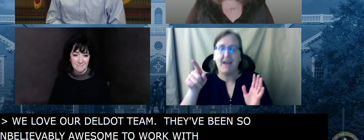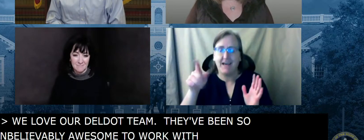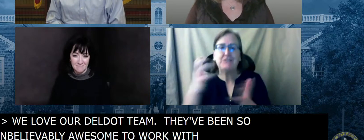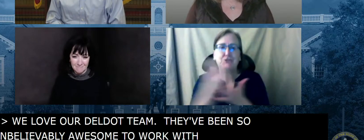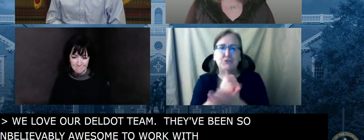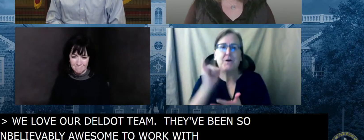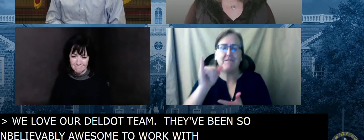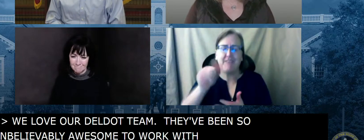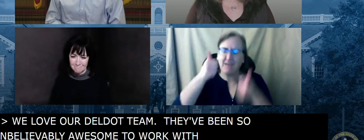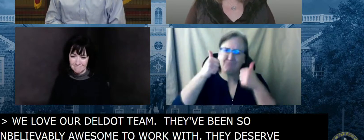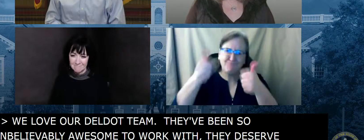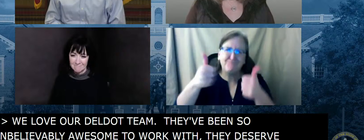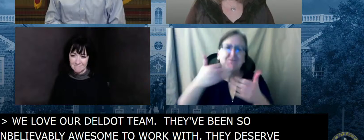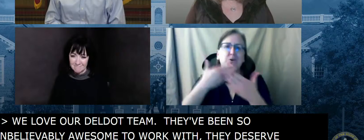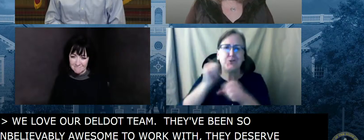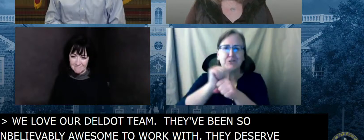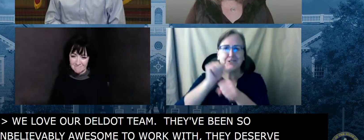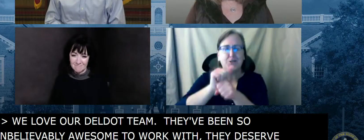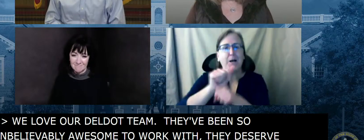out.